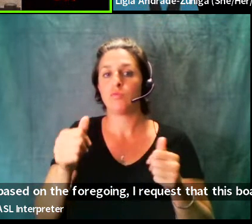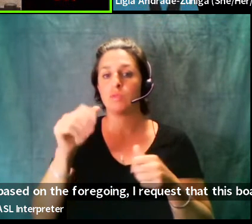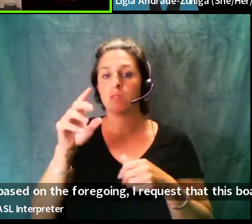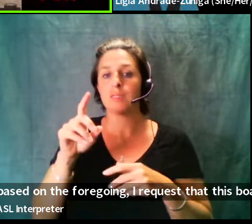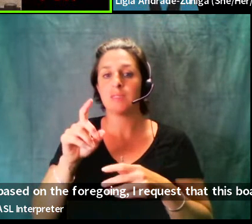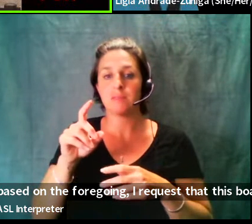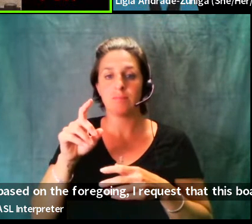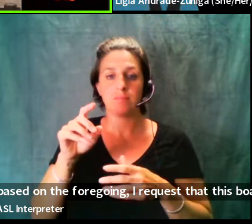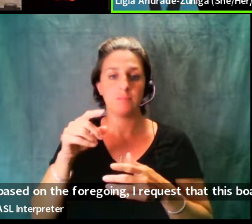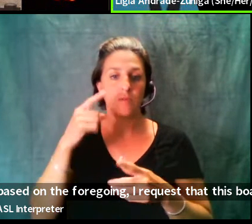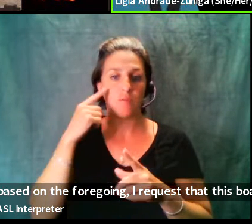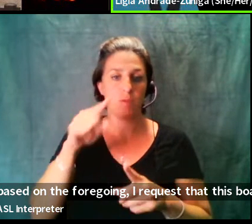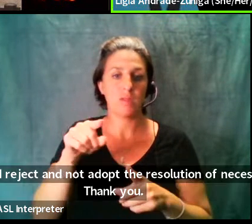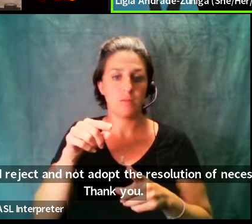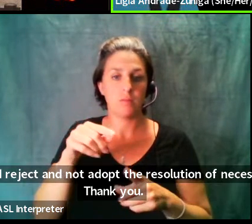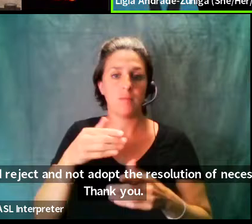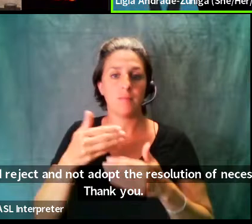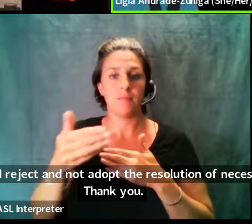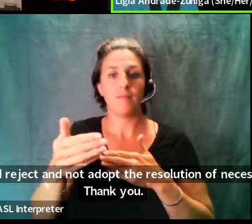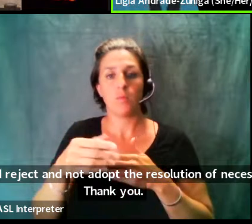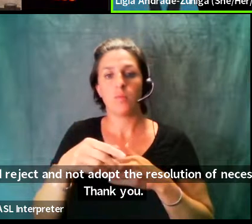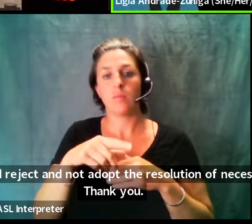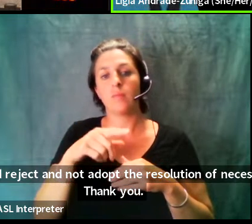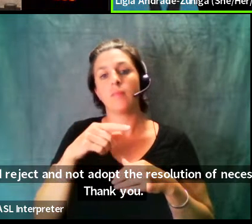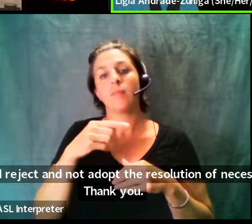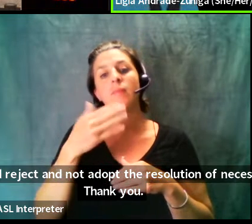you. Thank you. Thank you for your comment.